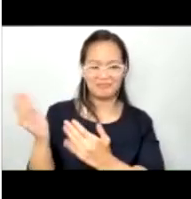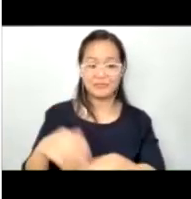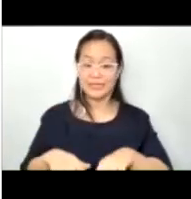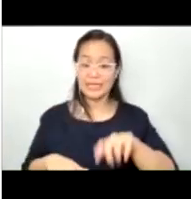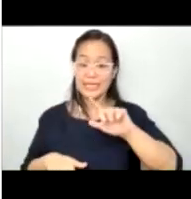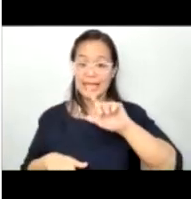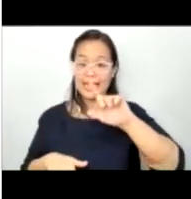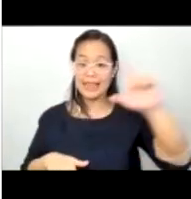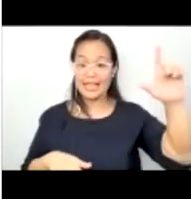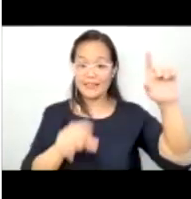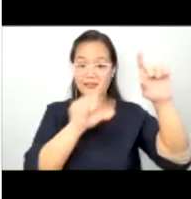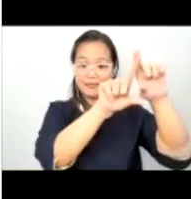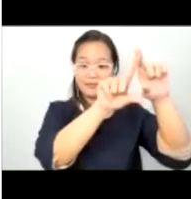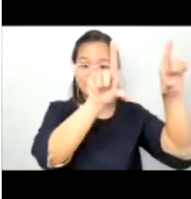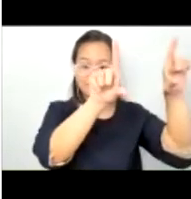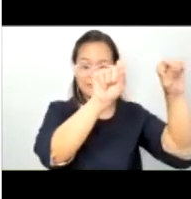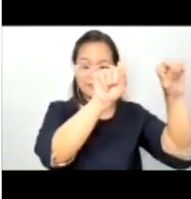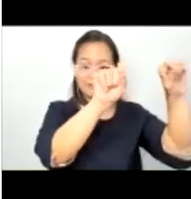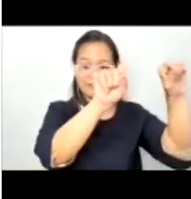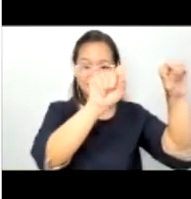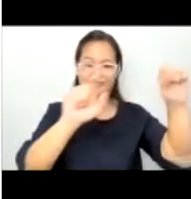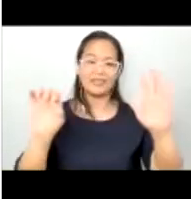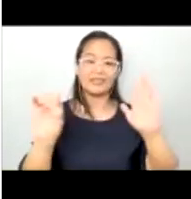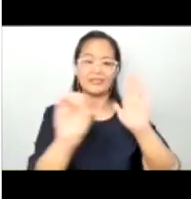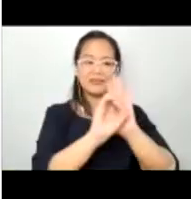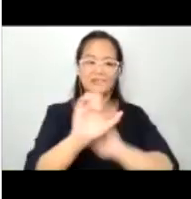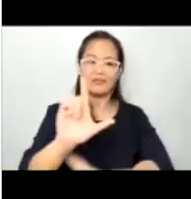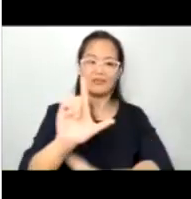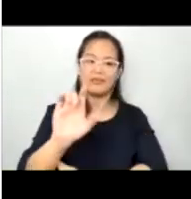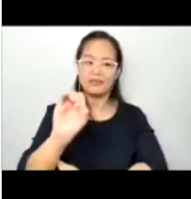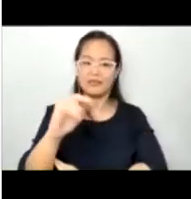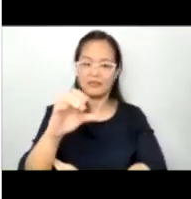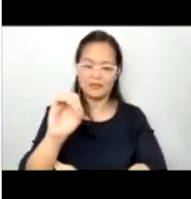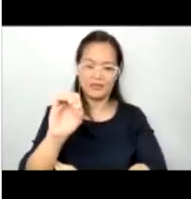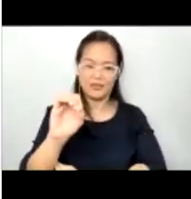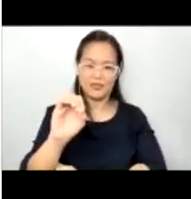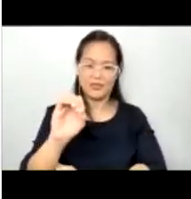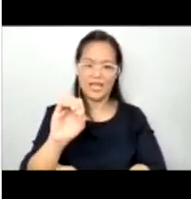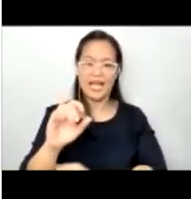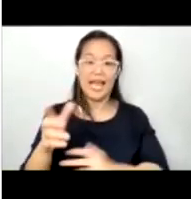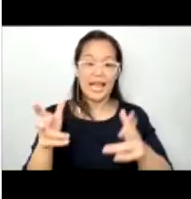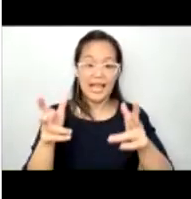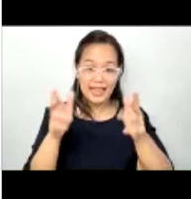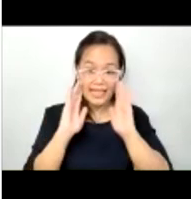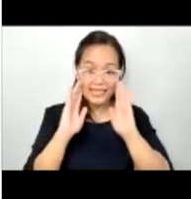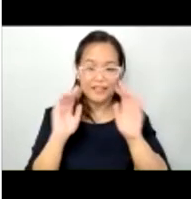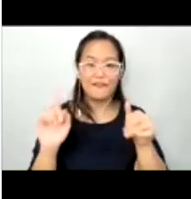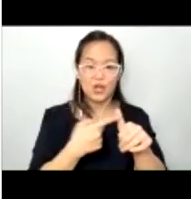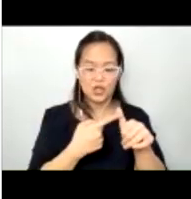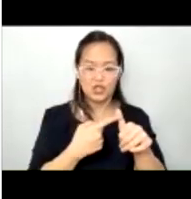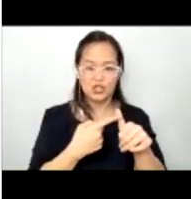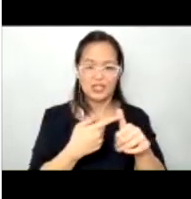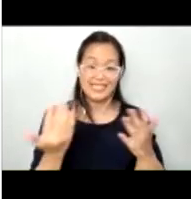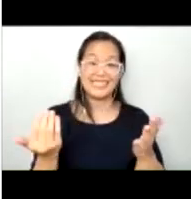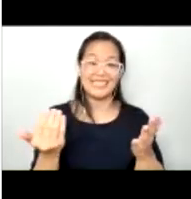left hand corner is the logo of the Listen First project. And as I've said, America is